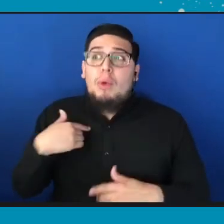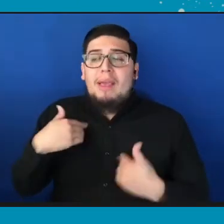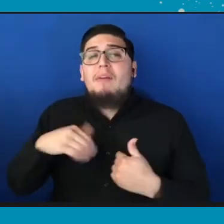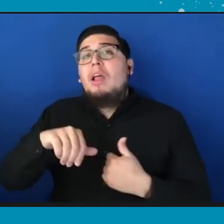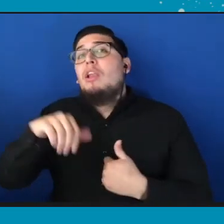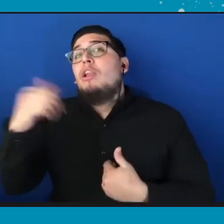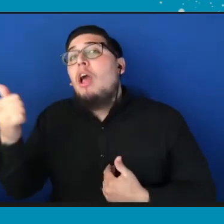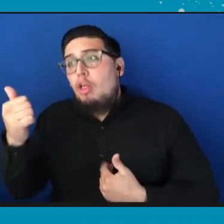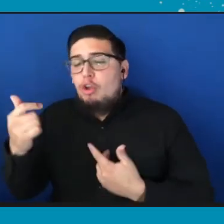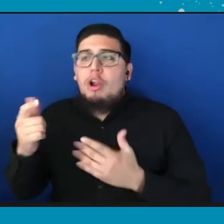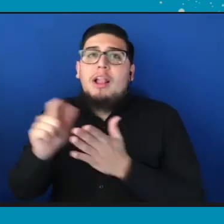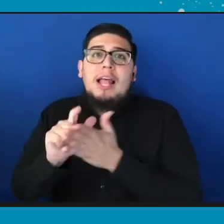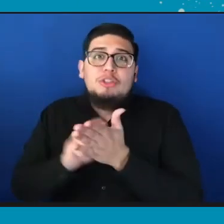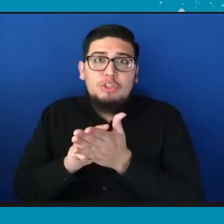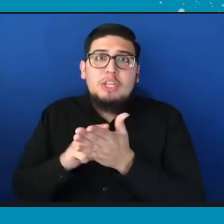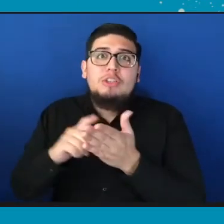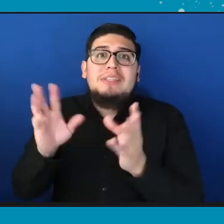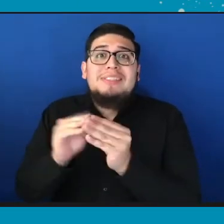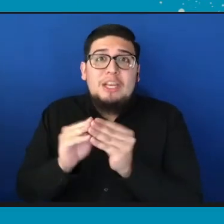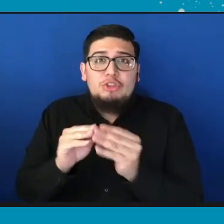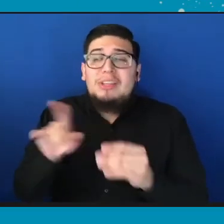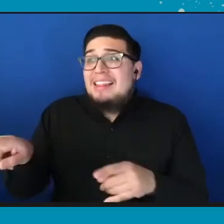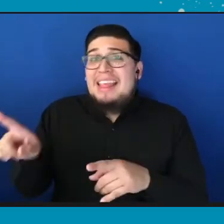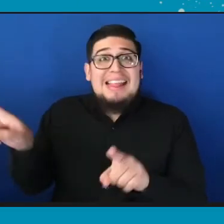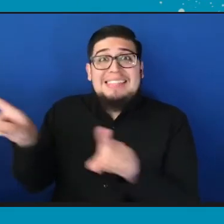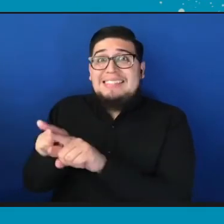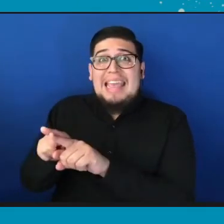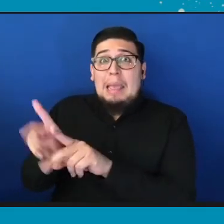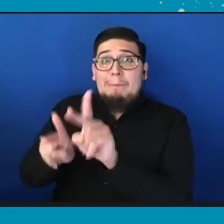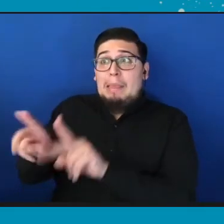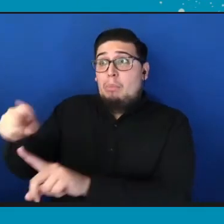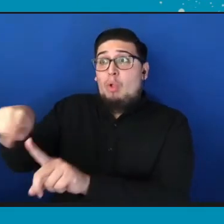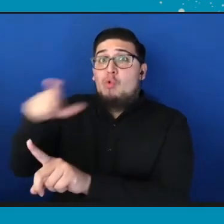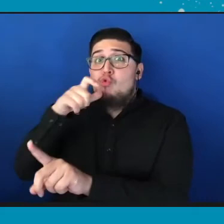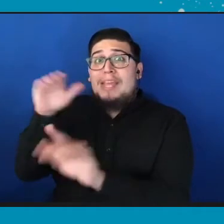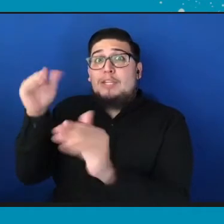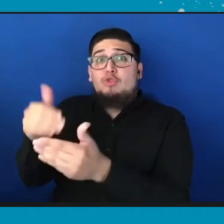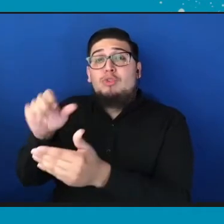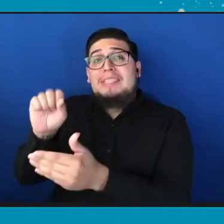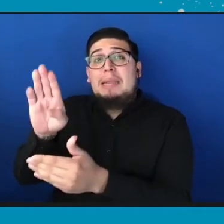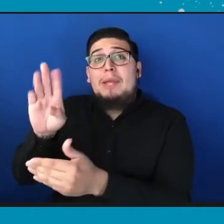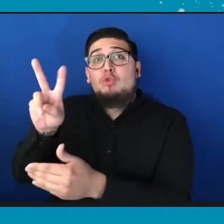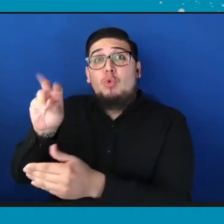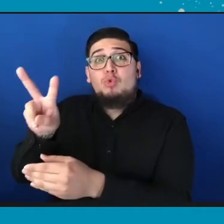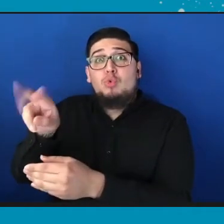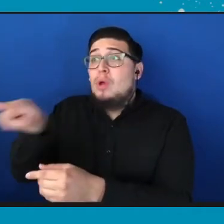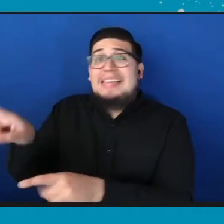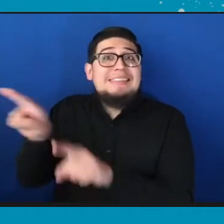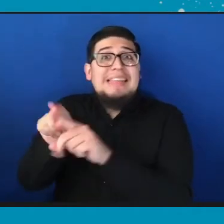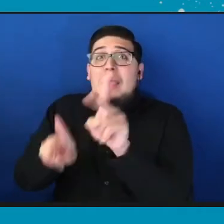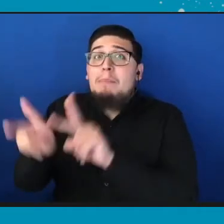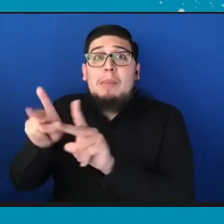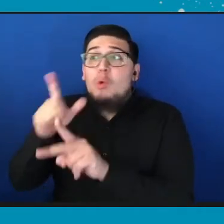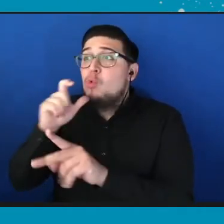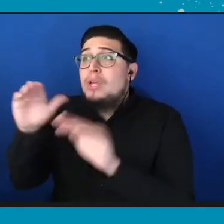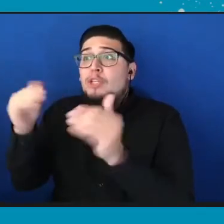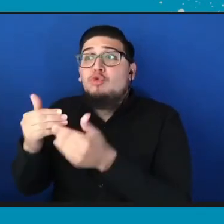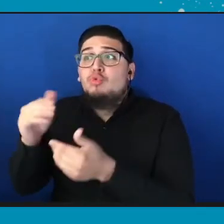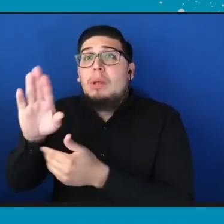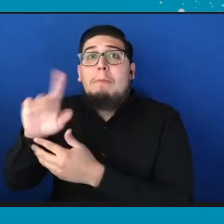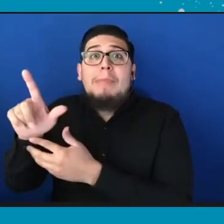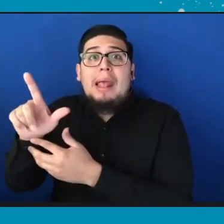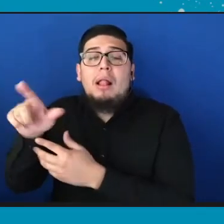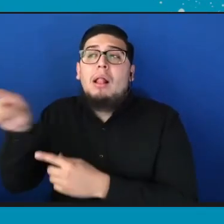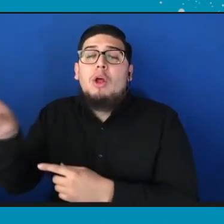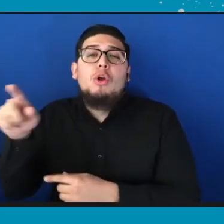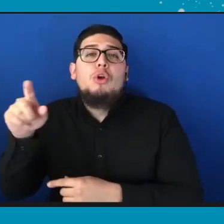where the same people that introduced Senate Bill 202, the same people that introduced a bill telling